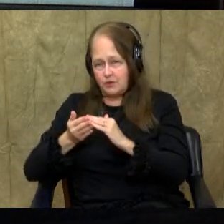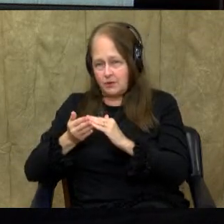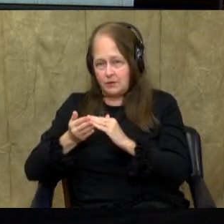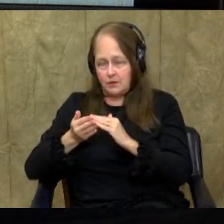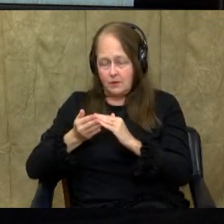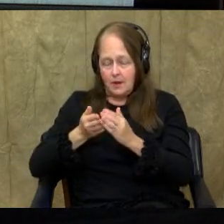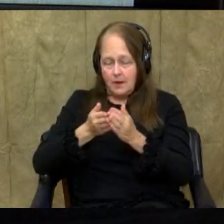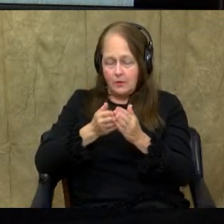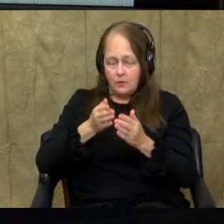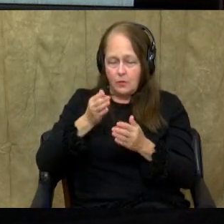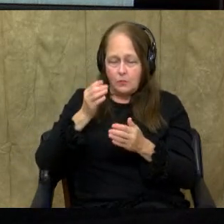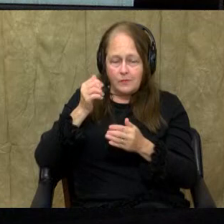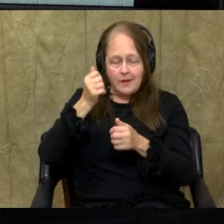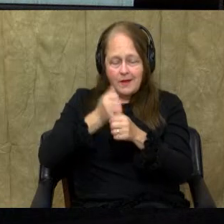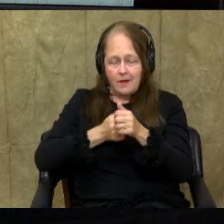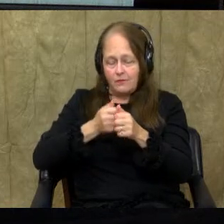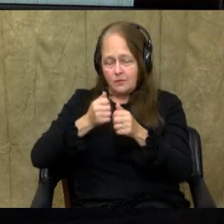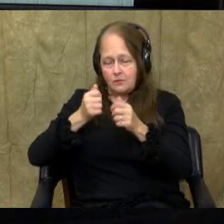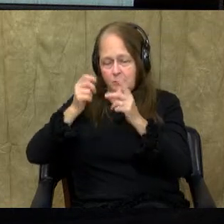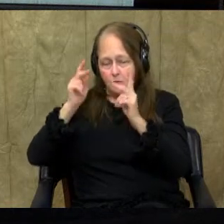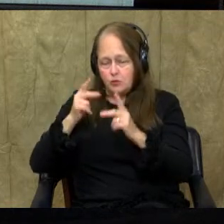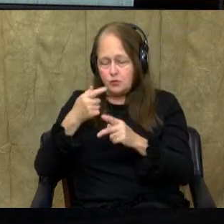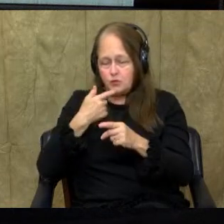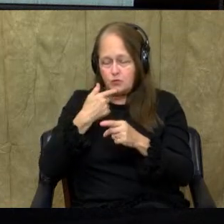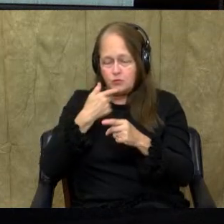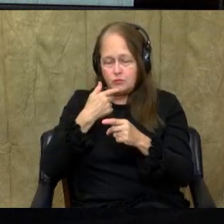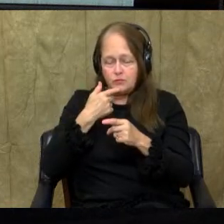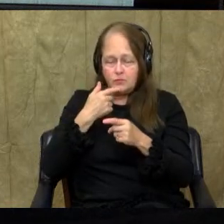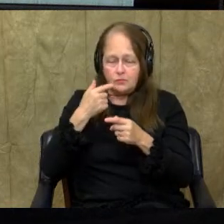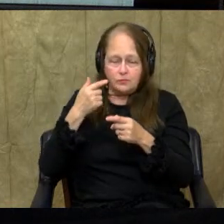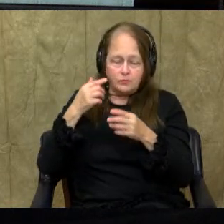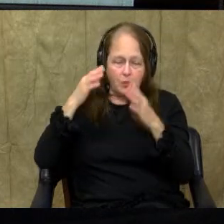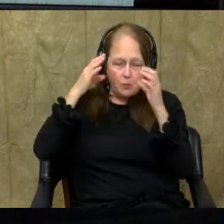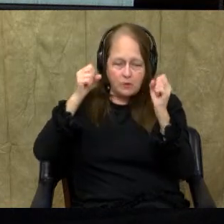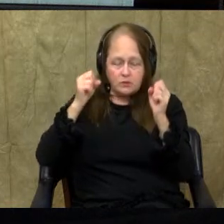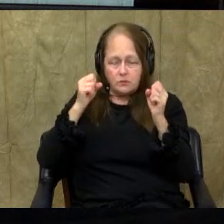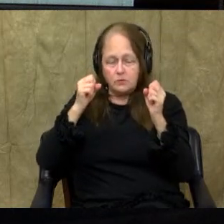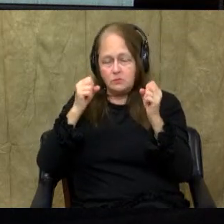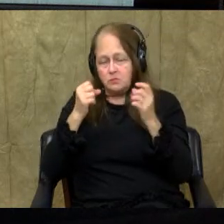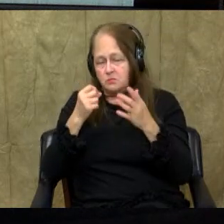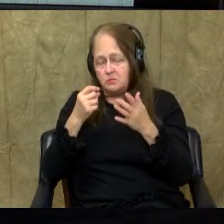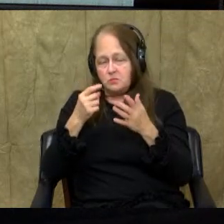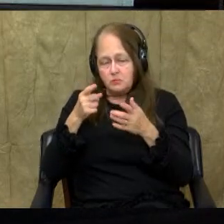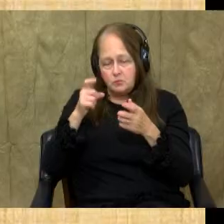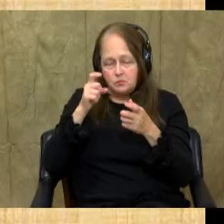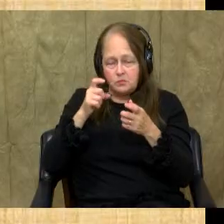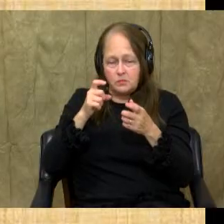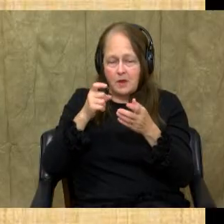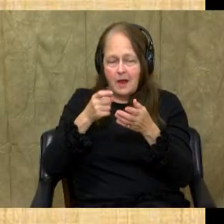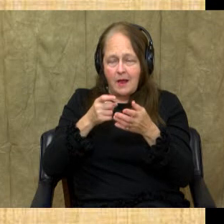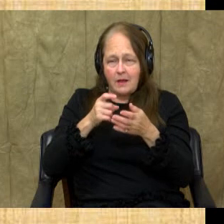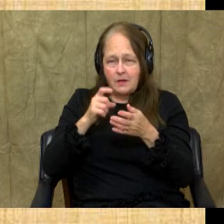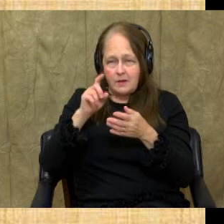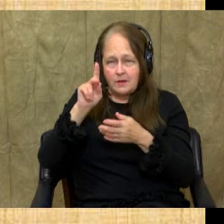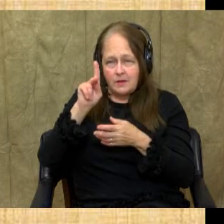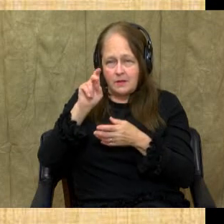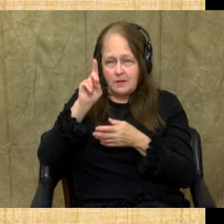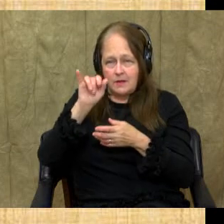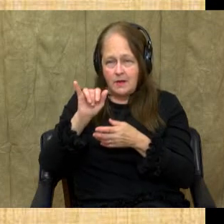what critique means. We're evaluating, we're passing judgment on that. All right, now before we get into